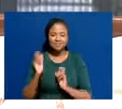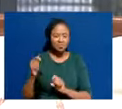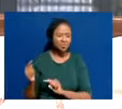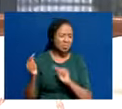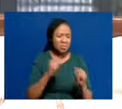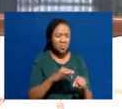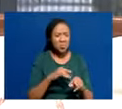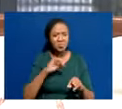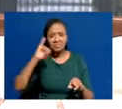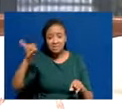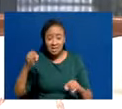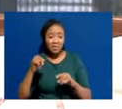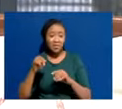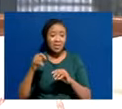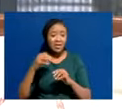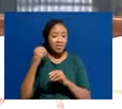enjoy.